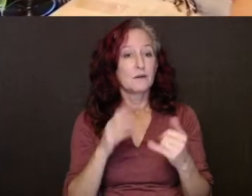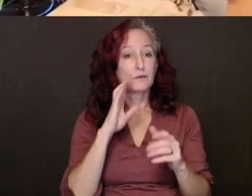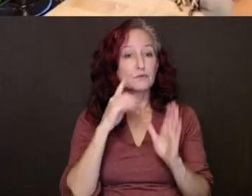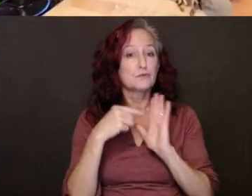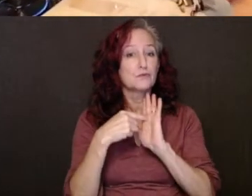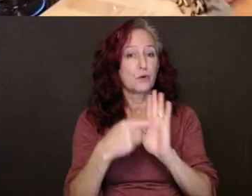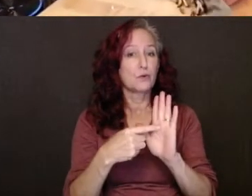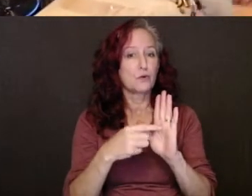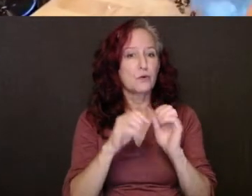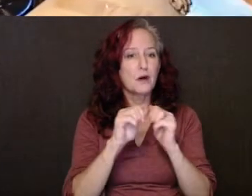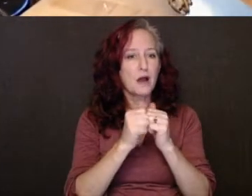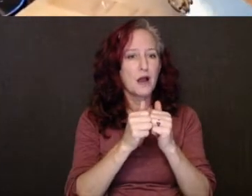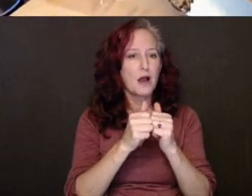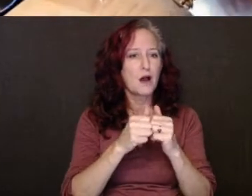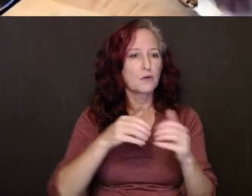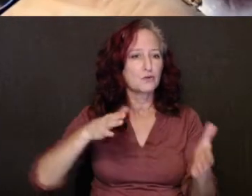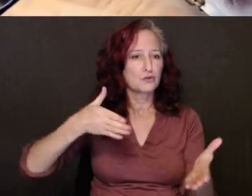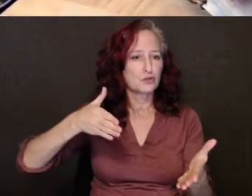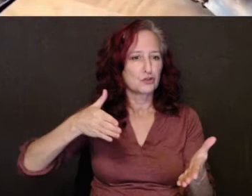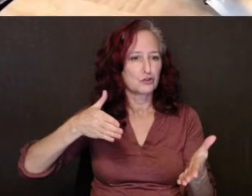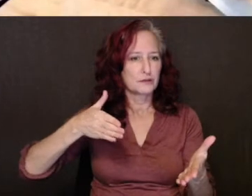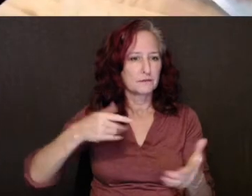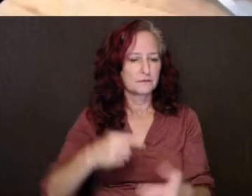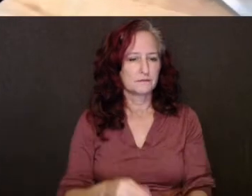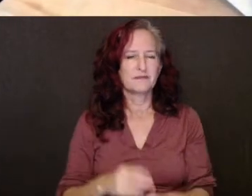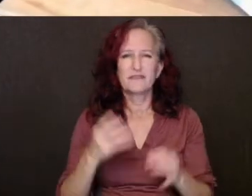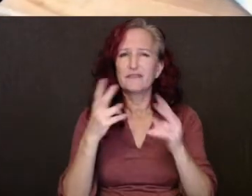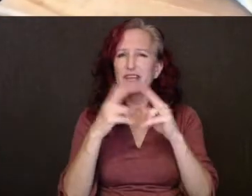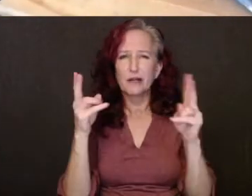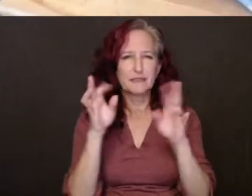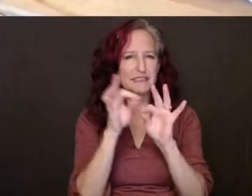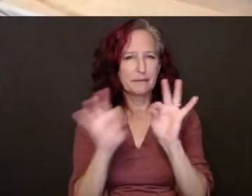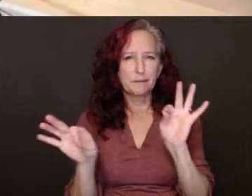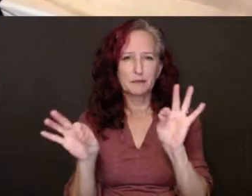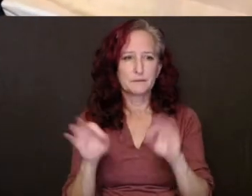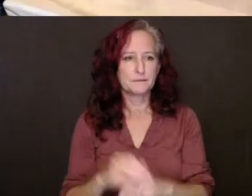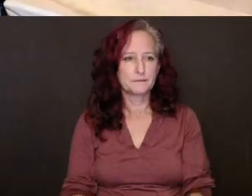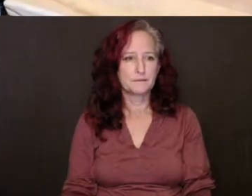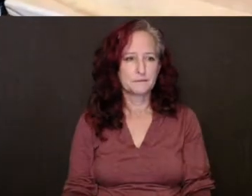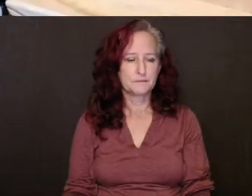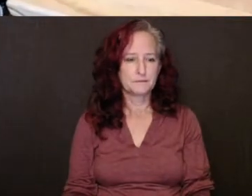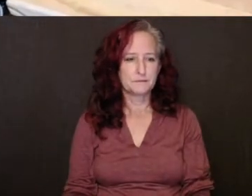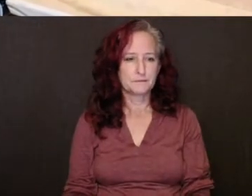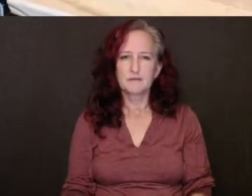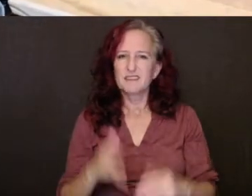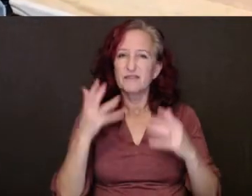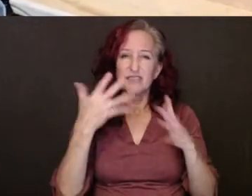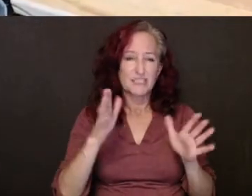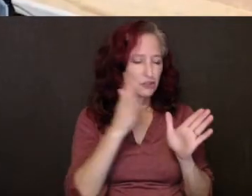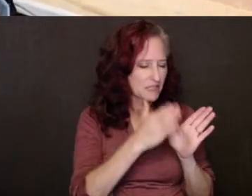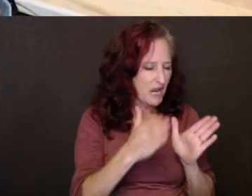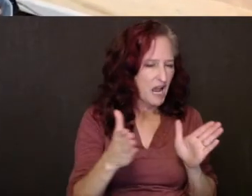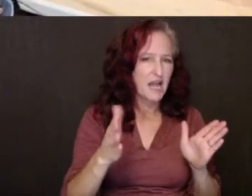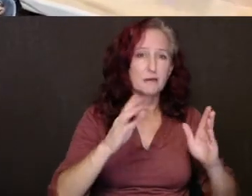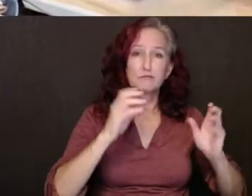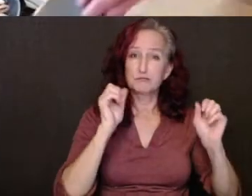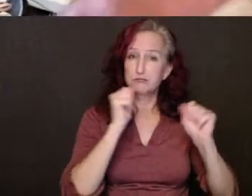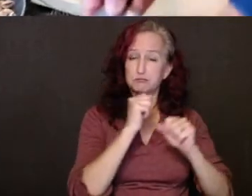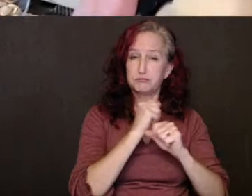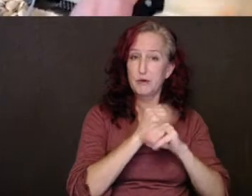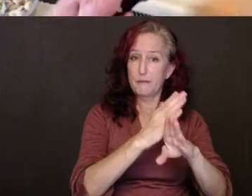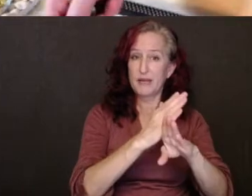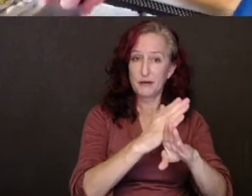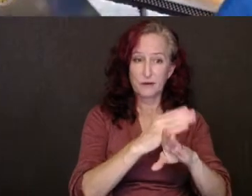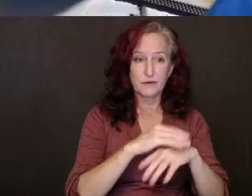how fast you can do it. All done. Do you prefer the flavor of dried or fresh shiitake? Oh, definitely. I